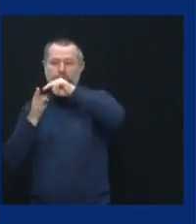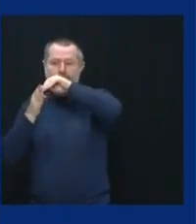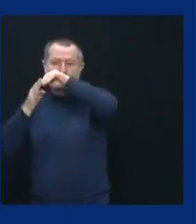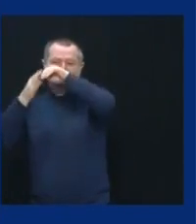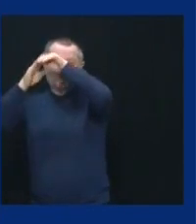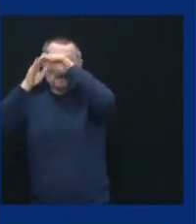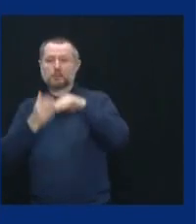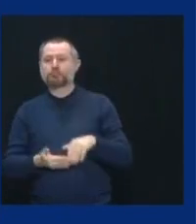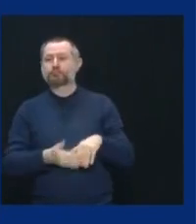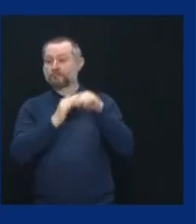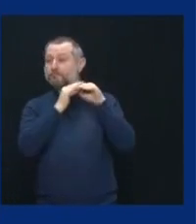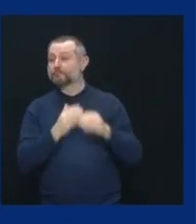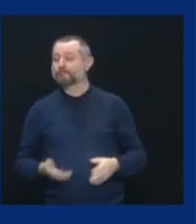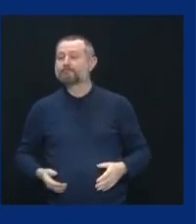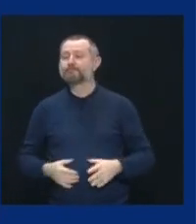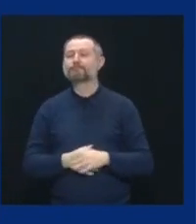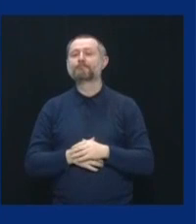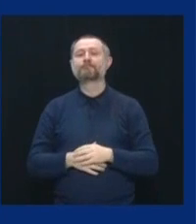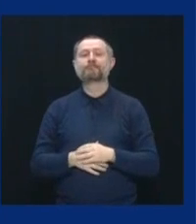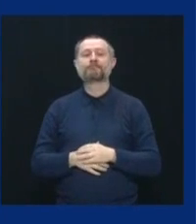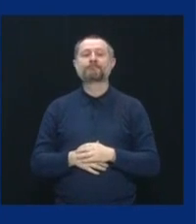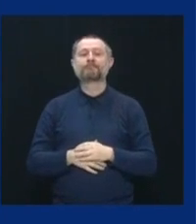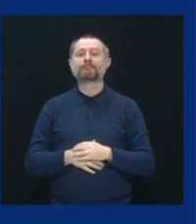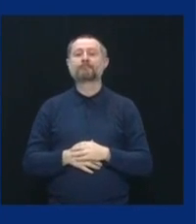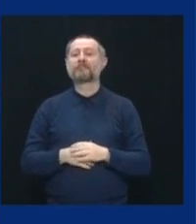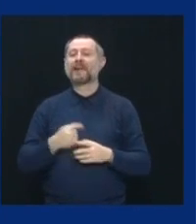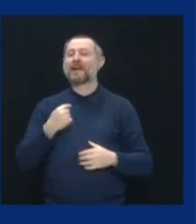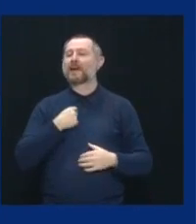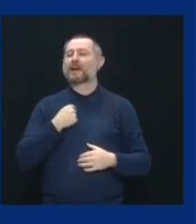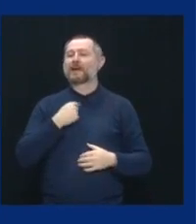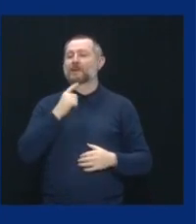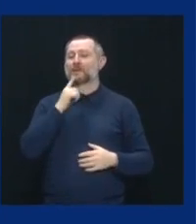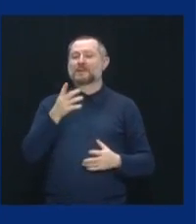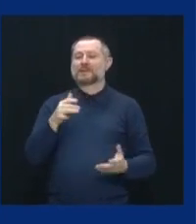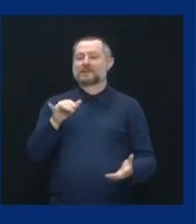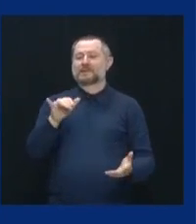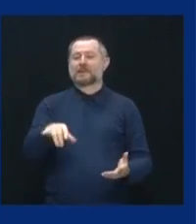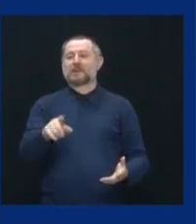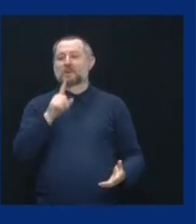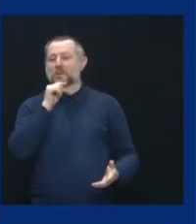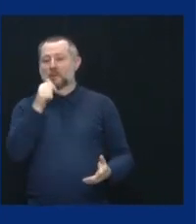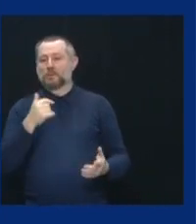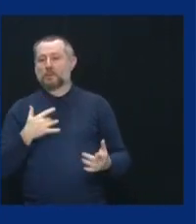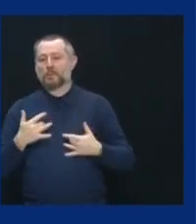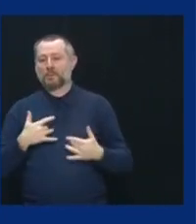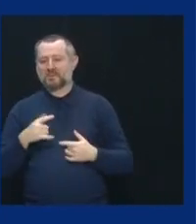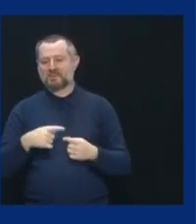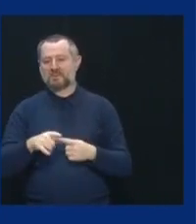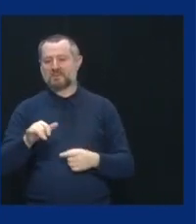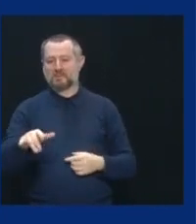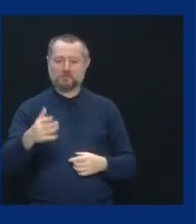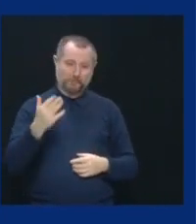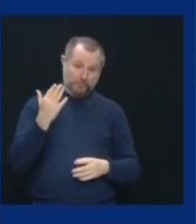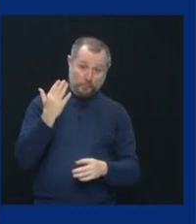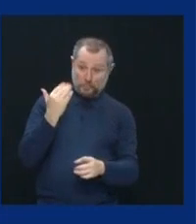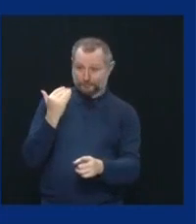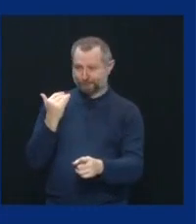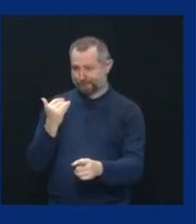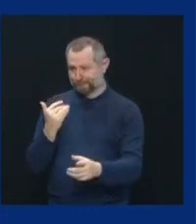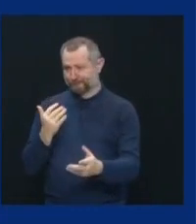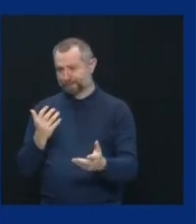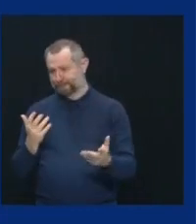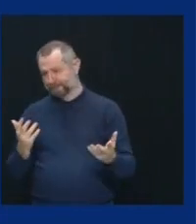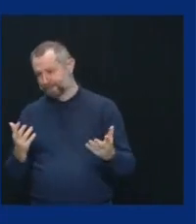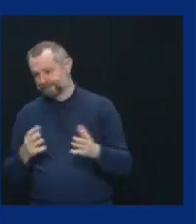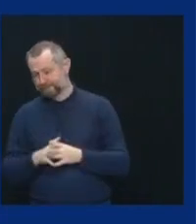And I'm not even concerned about that, frankly, vis-a-vis. I'm less worried